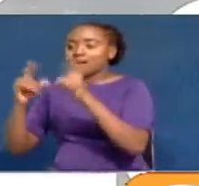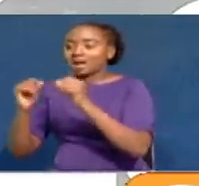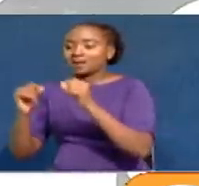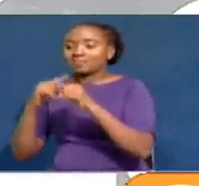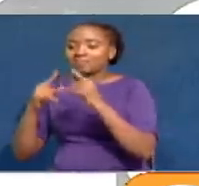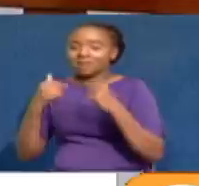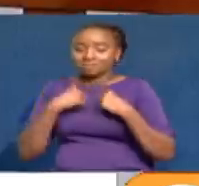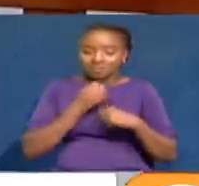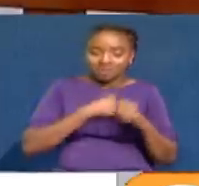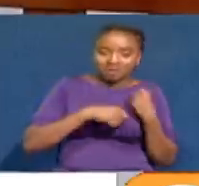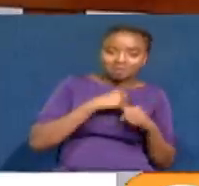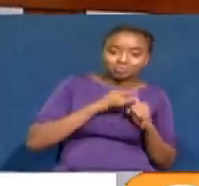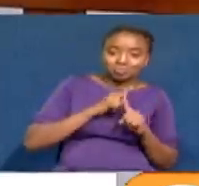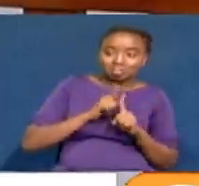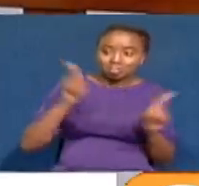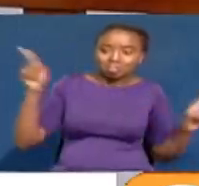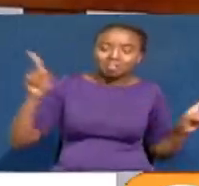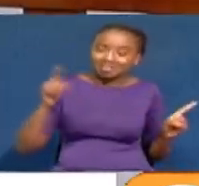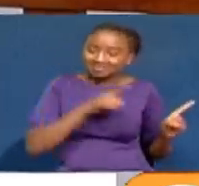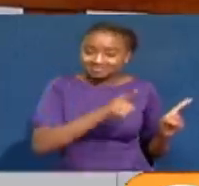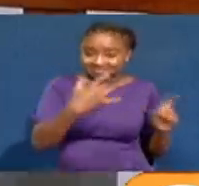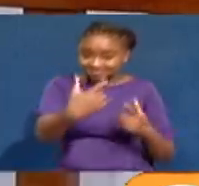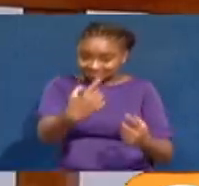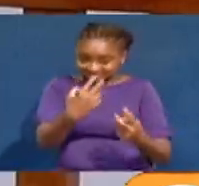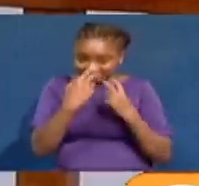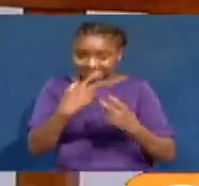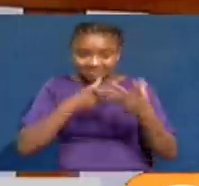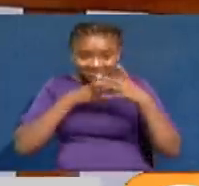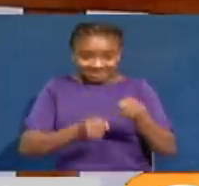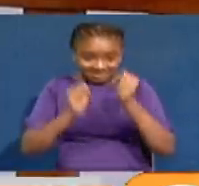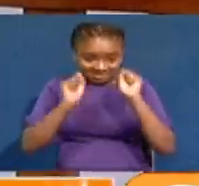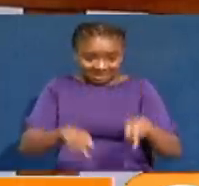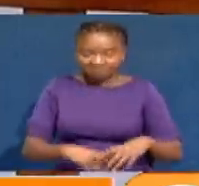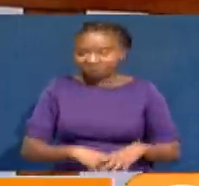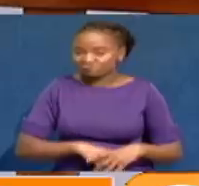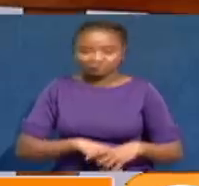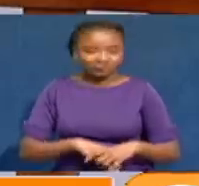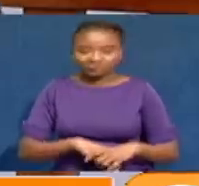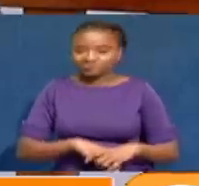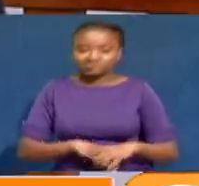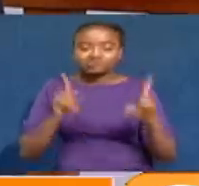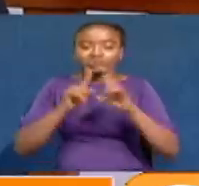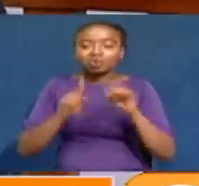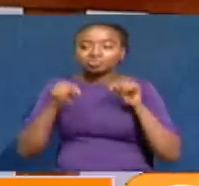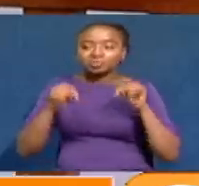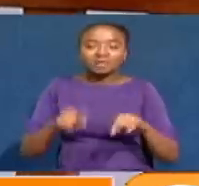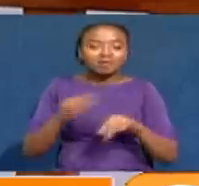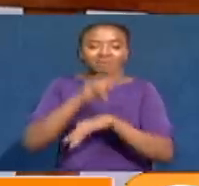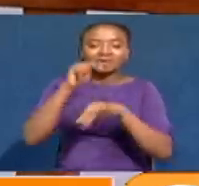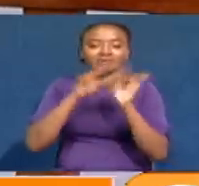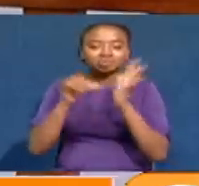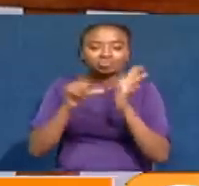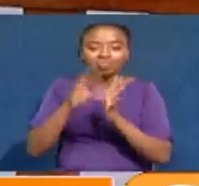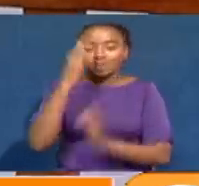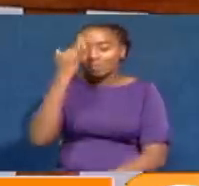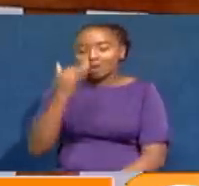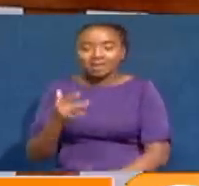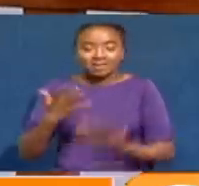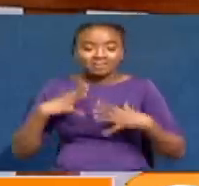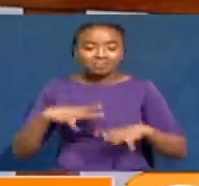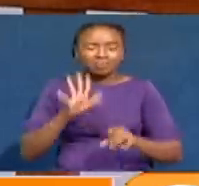are, it becomes a crisis. We have a national crisis today because our leaders don't have ethics. Because the things people were